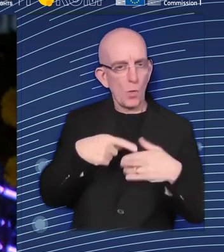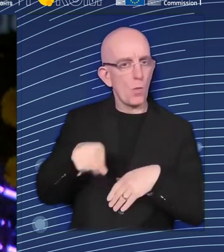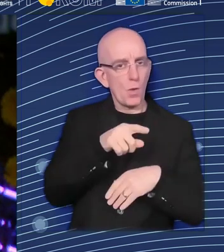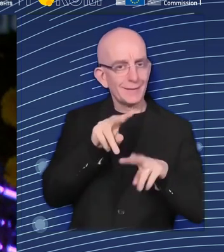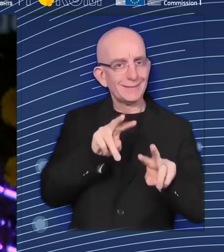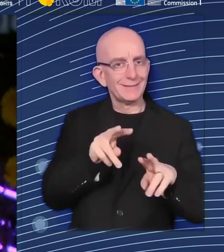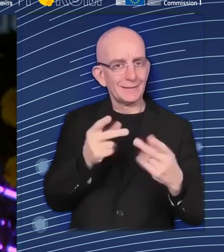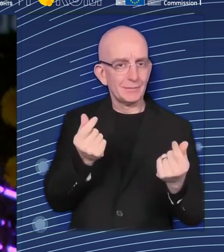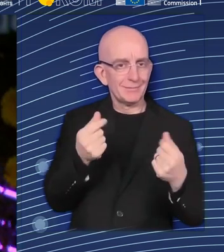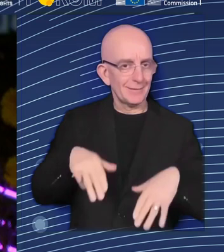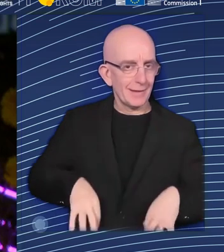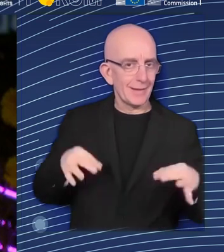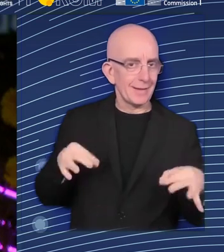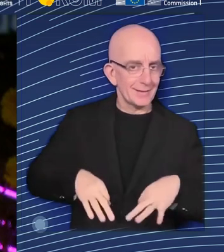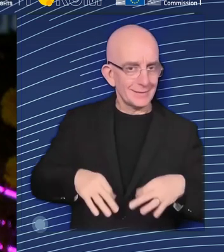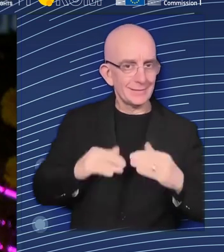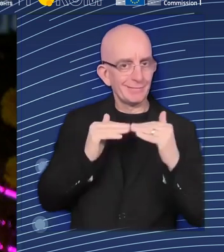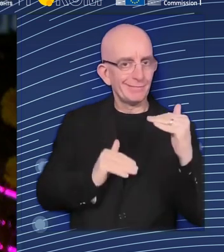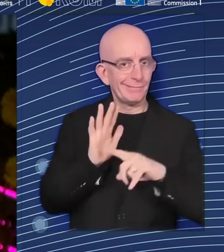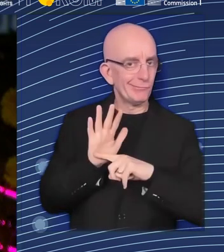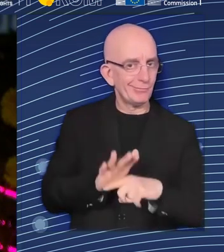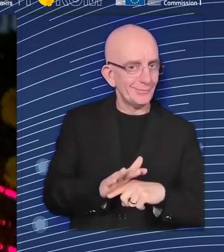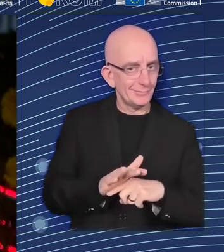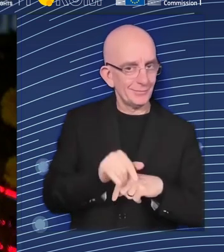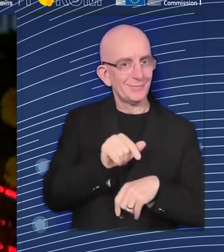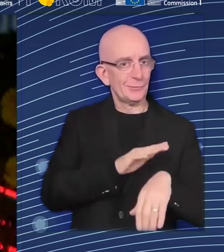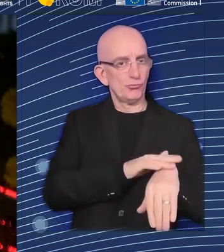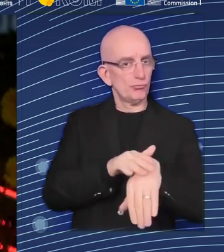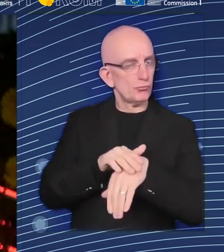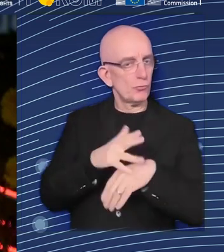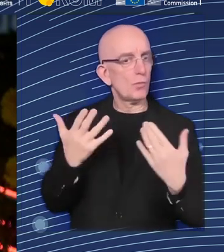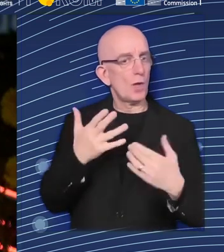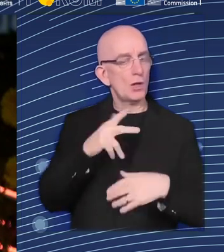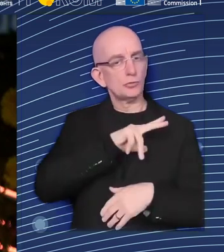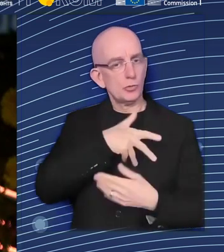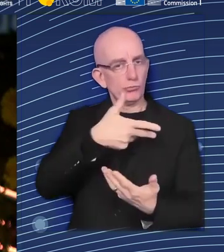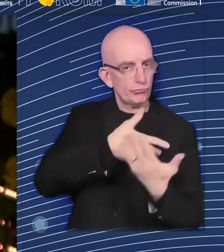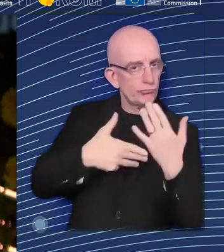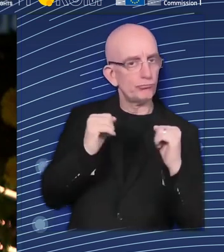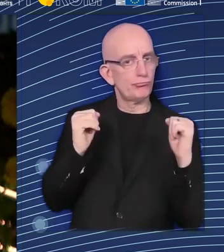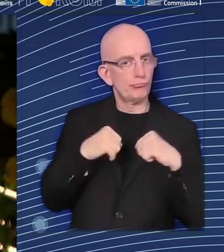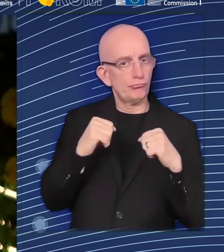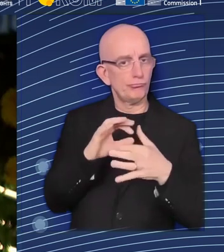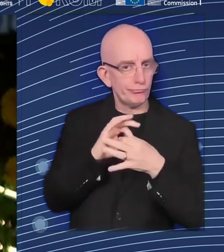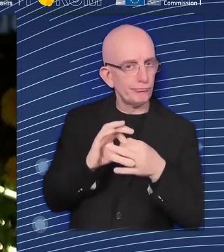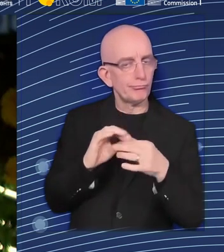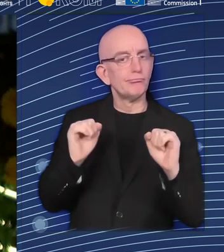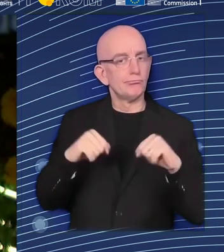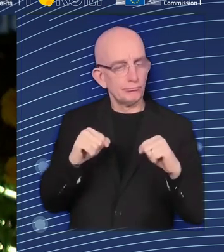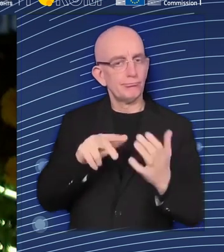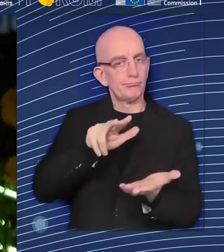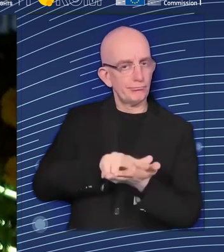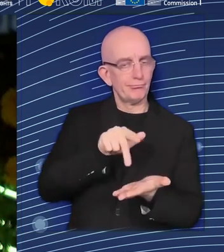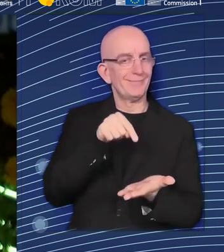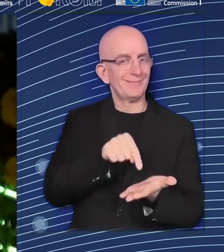and synergies among different funding tools should be ensured. Also, competition and inclusion should be at the heart